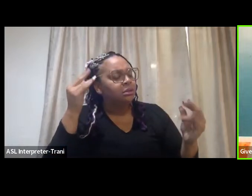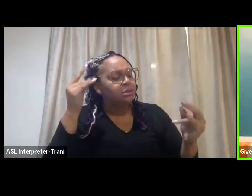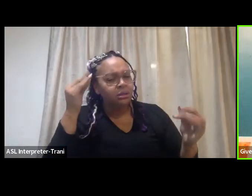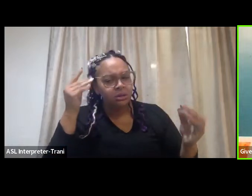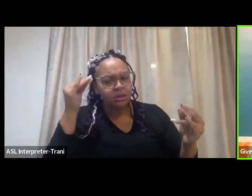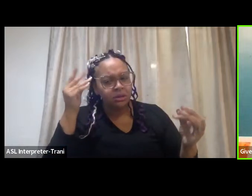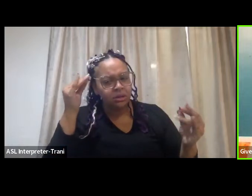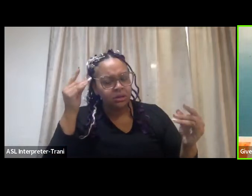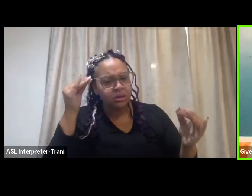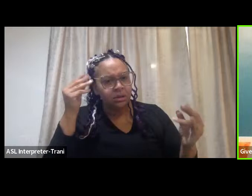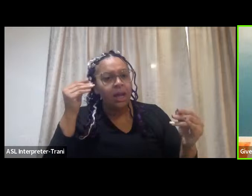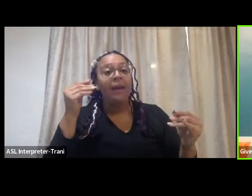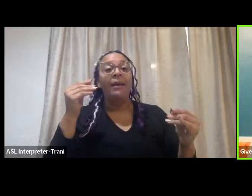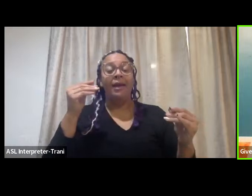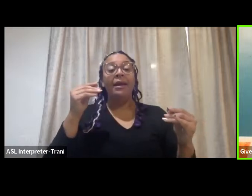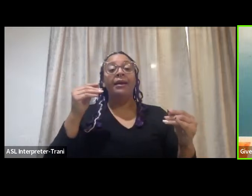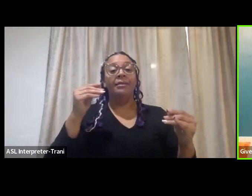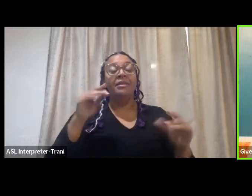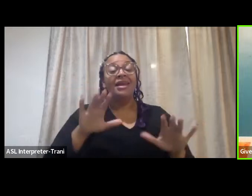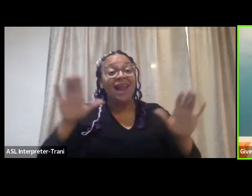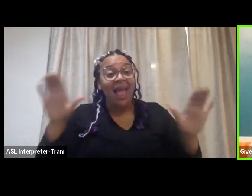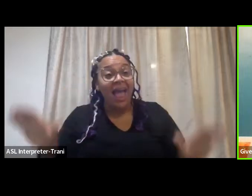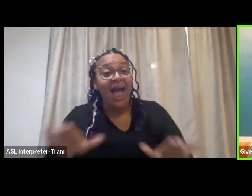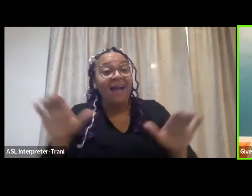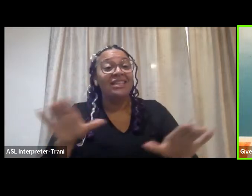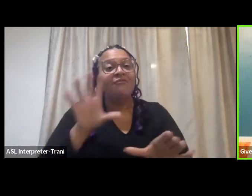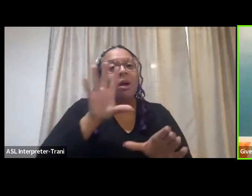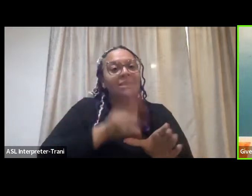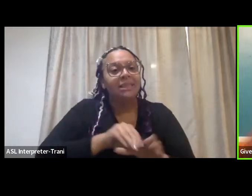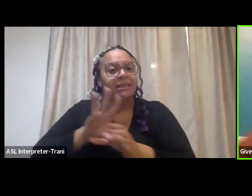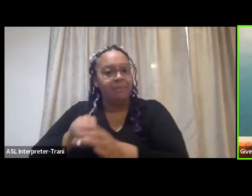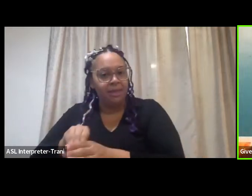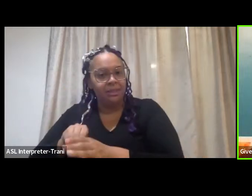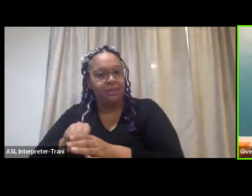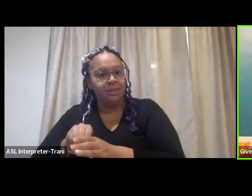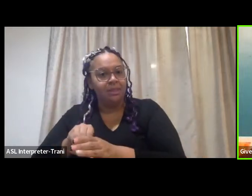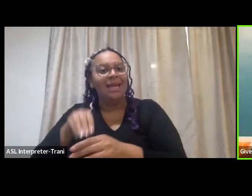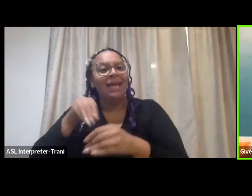Ooh, being an active participant in creating a reality.